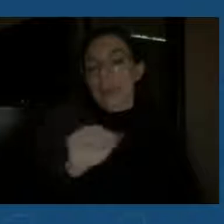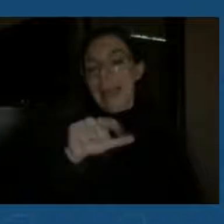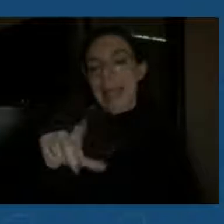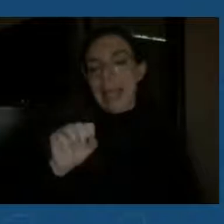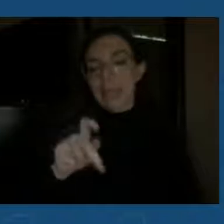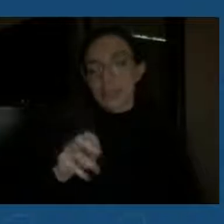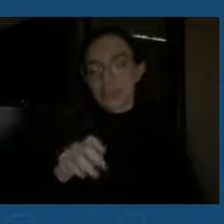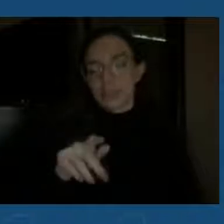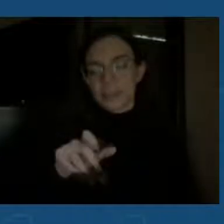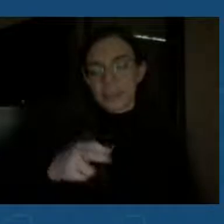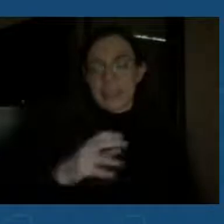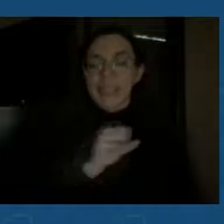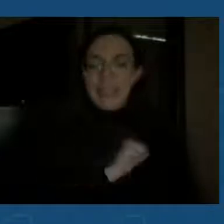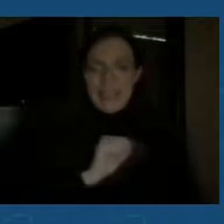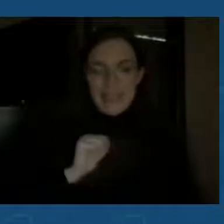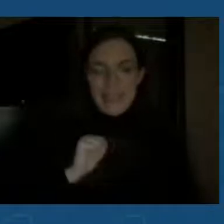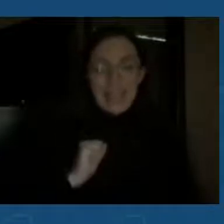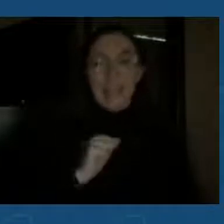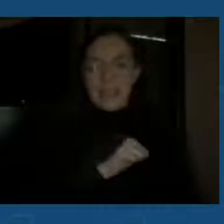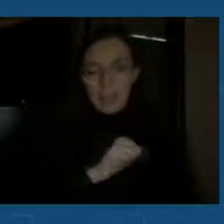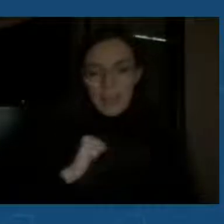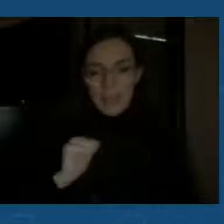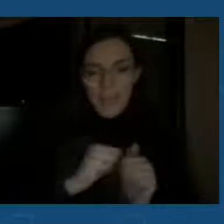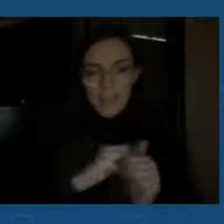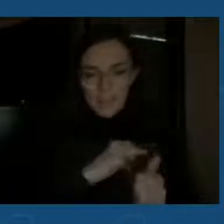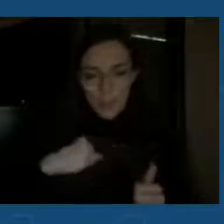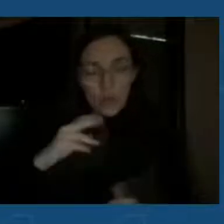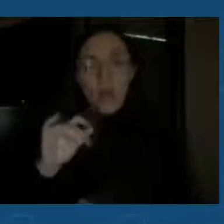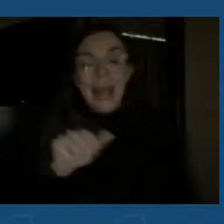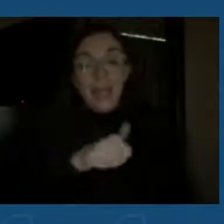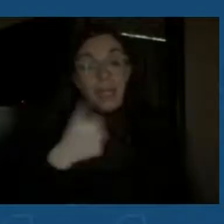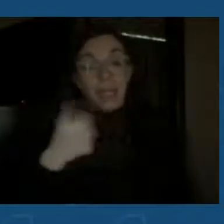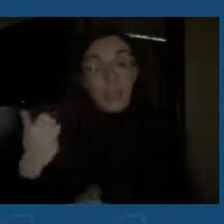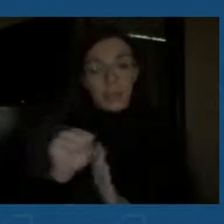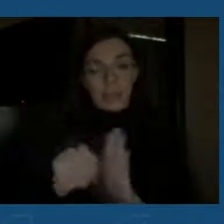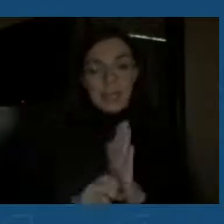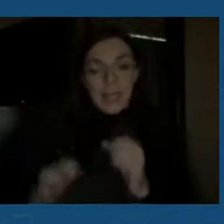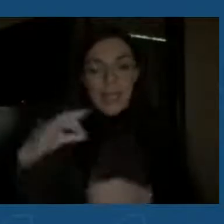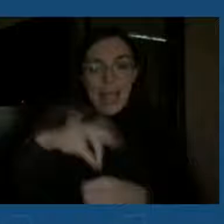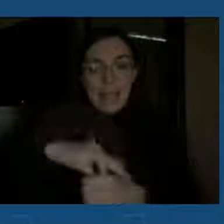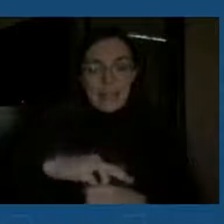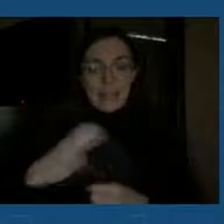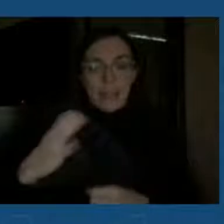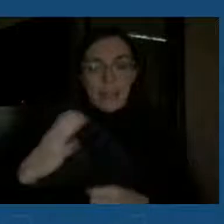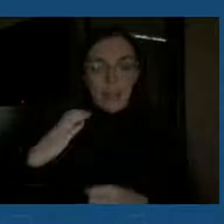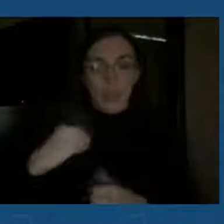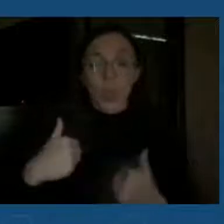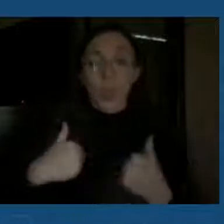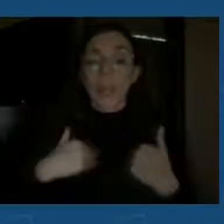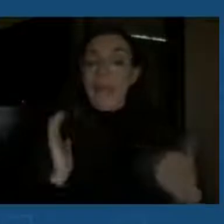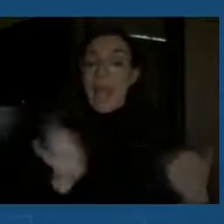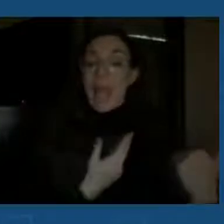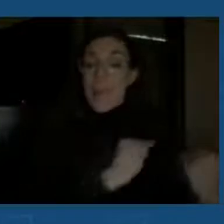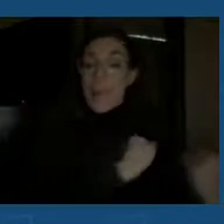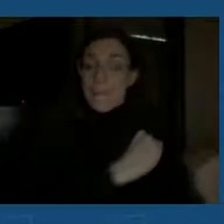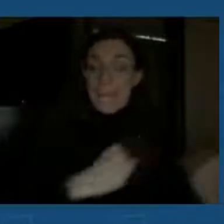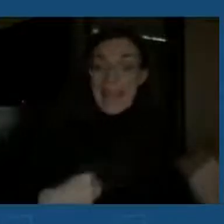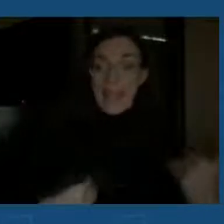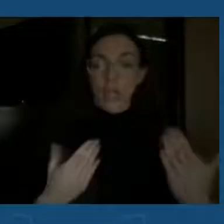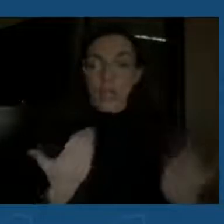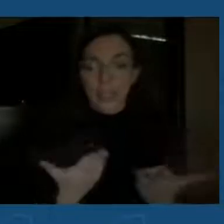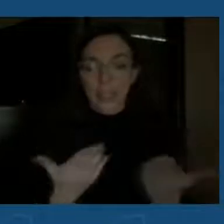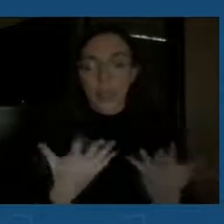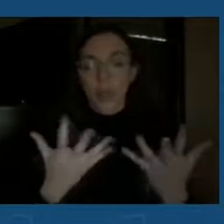assigned member. Any other elected officials that I missed? I also know that we have our mayor here. I want to thank him as well